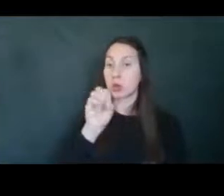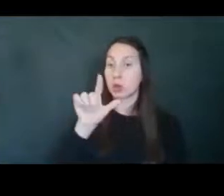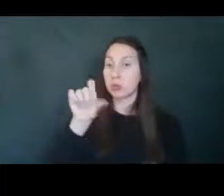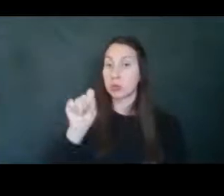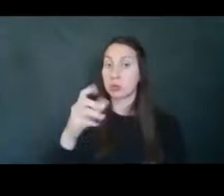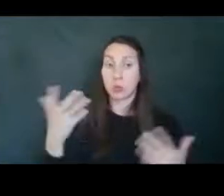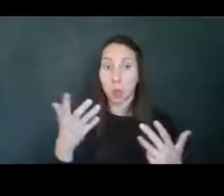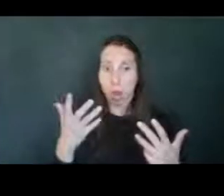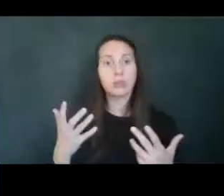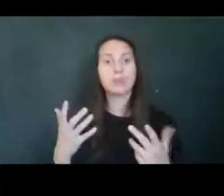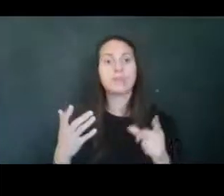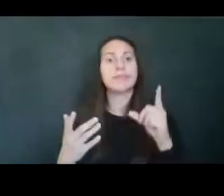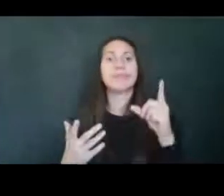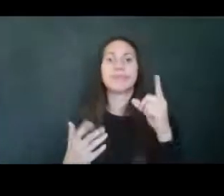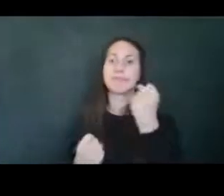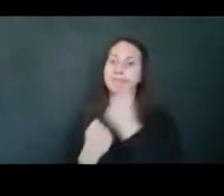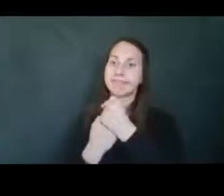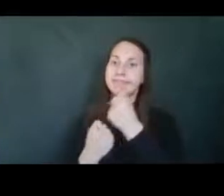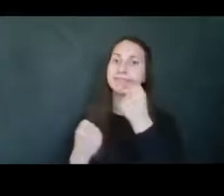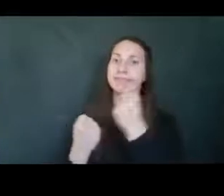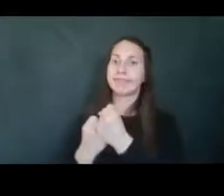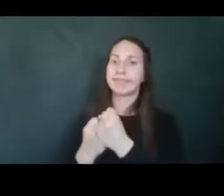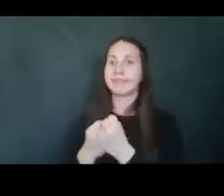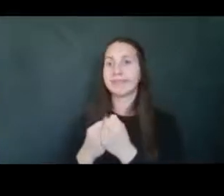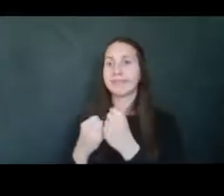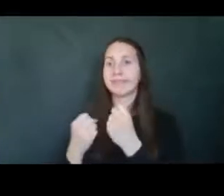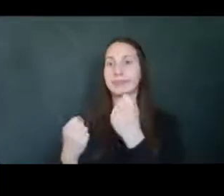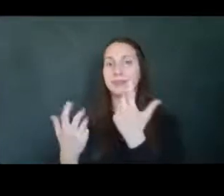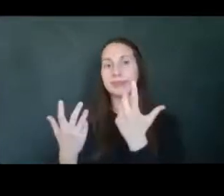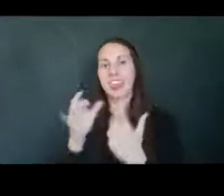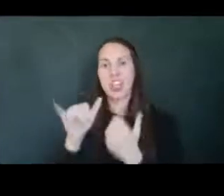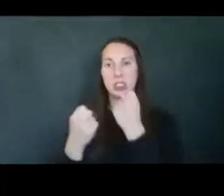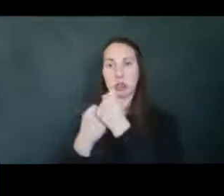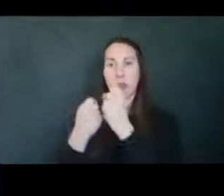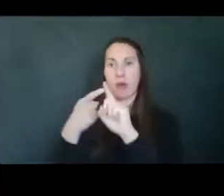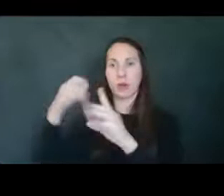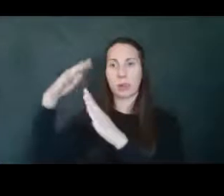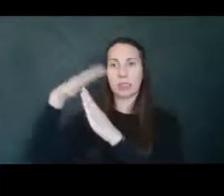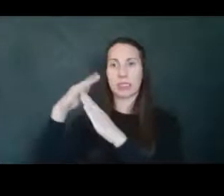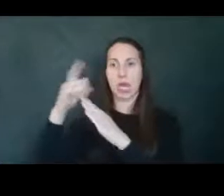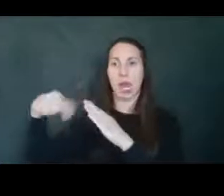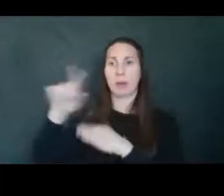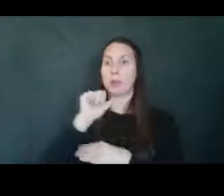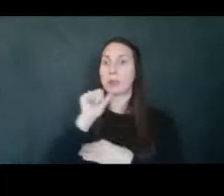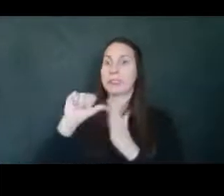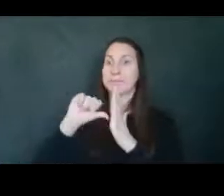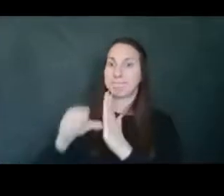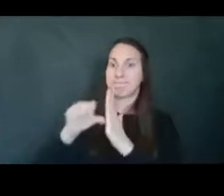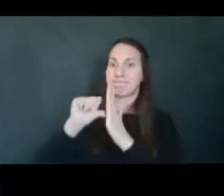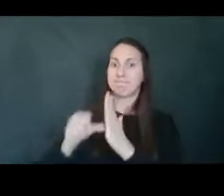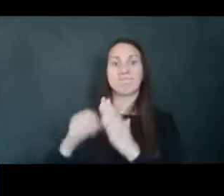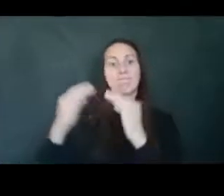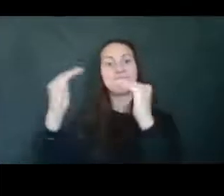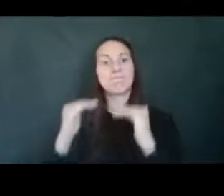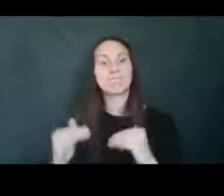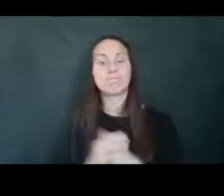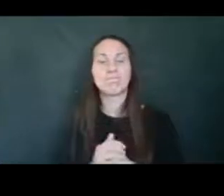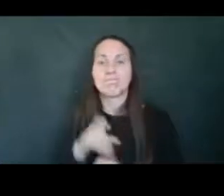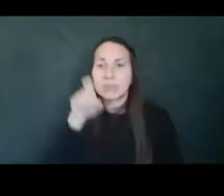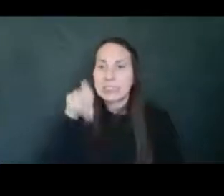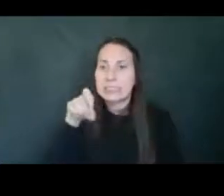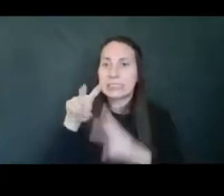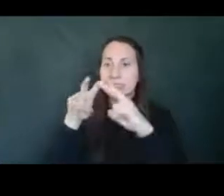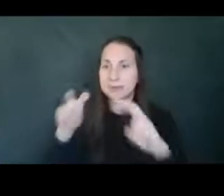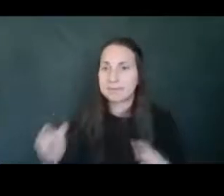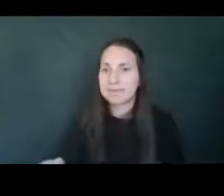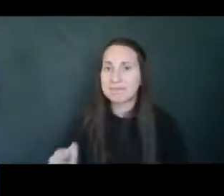top, doing a needs assessment in all settings about what exists and what's needed, SWAB, as